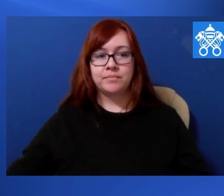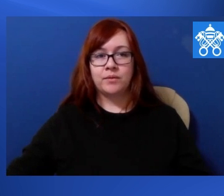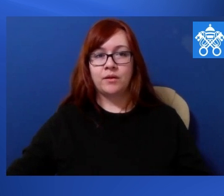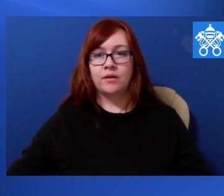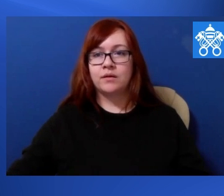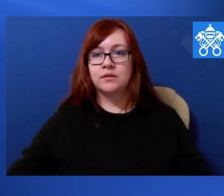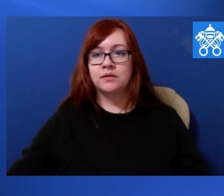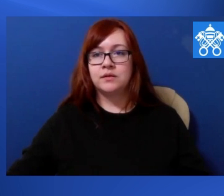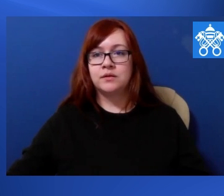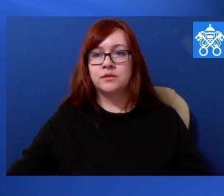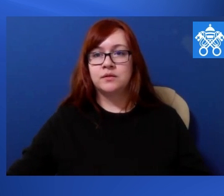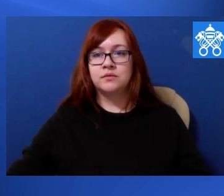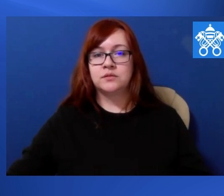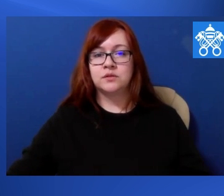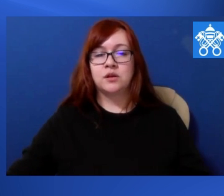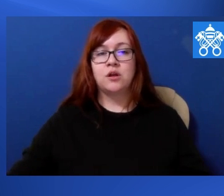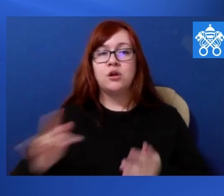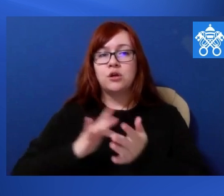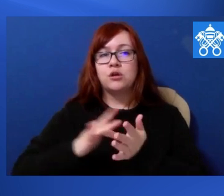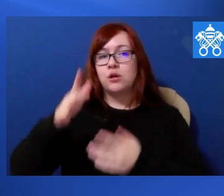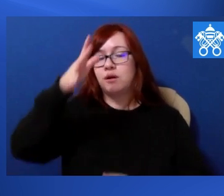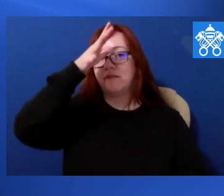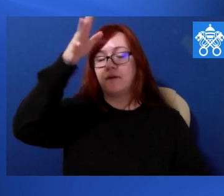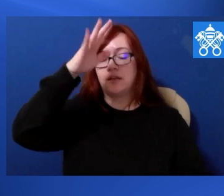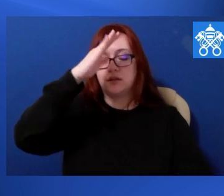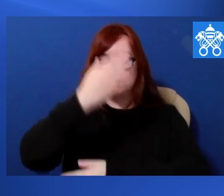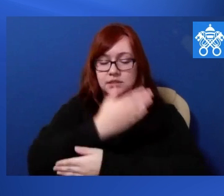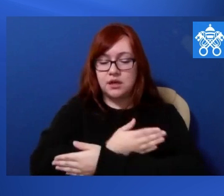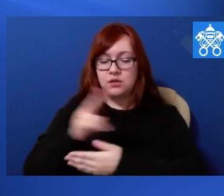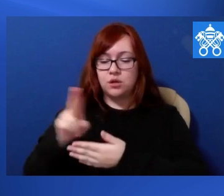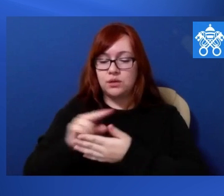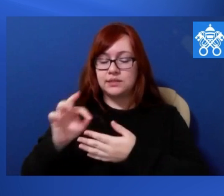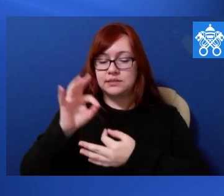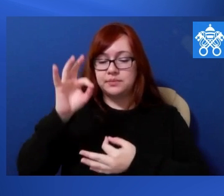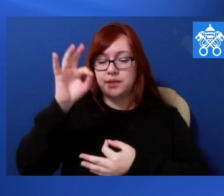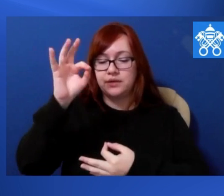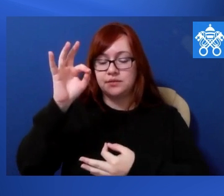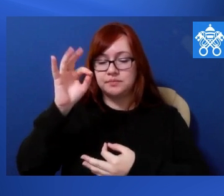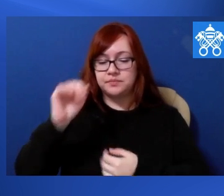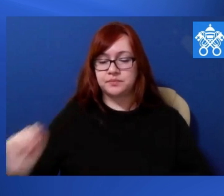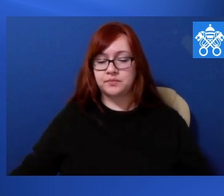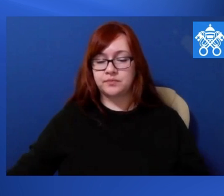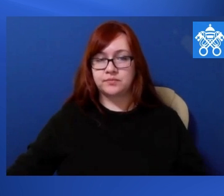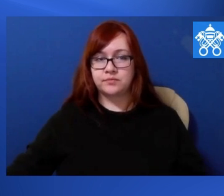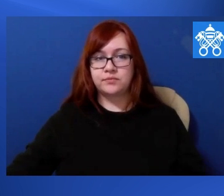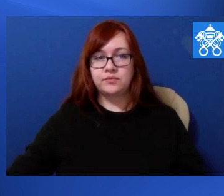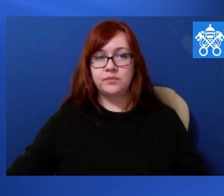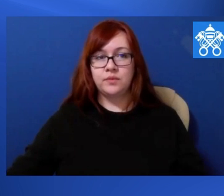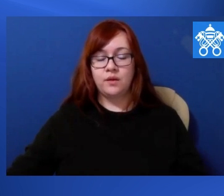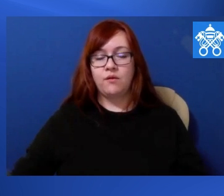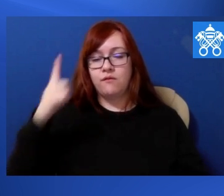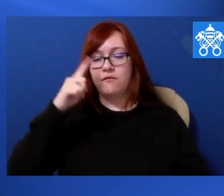Gloria al Padre, al Figlio e allo Spirito Santo. Come era nel principio, e ora e sempre, nei secoli